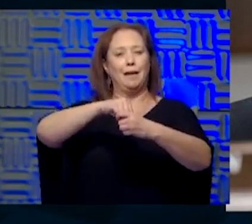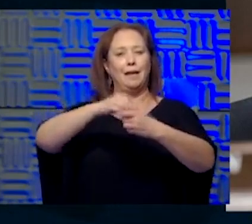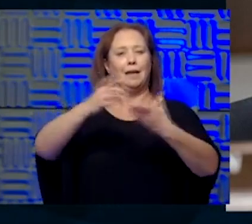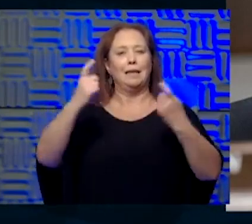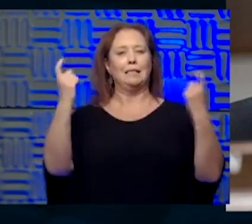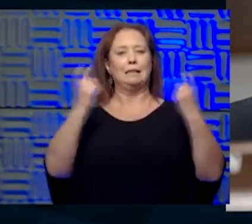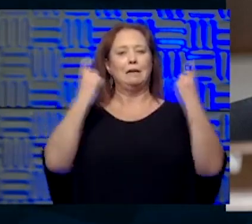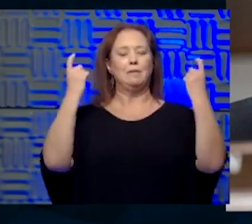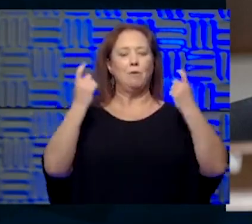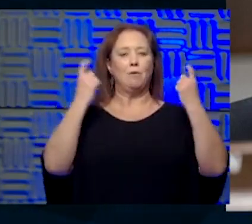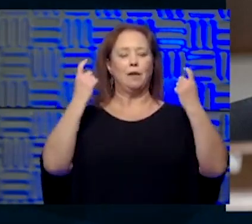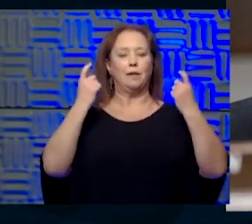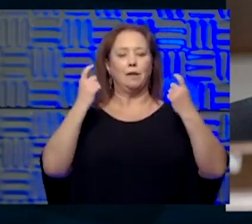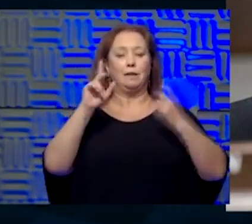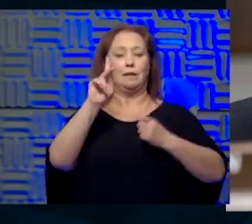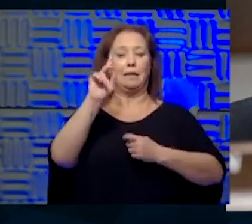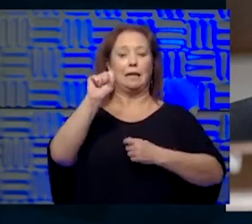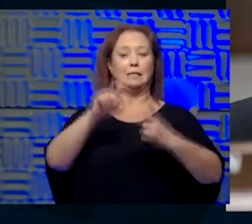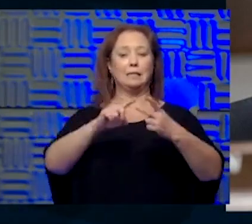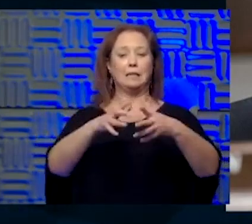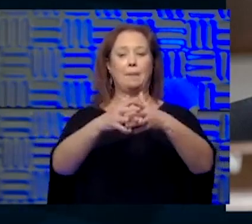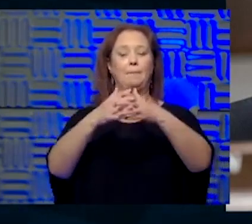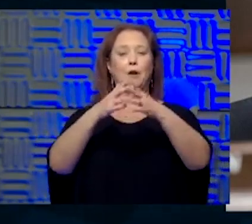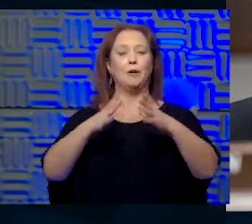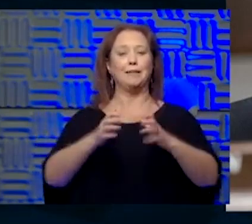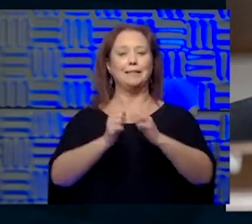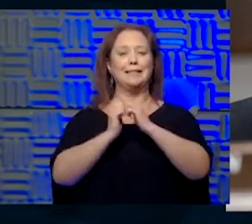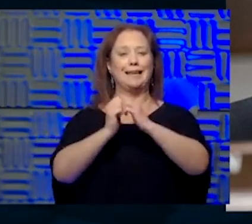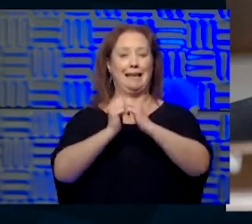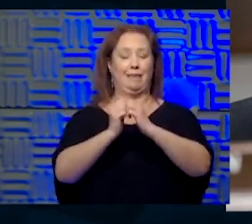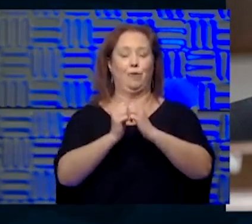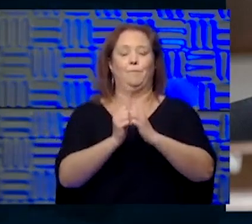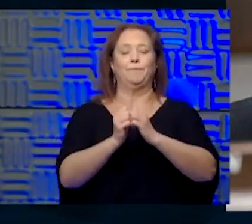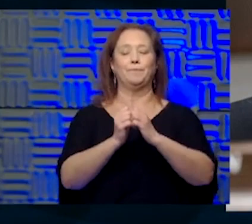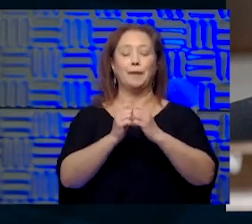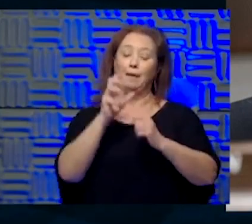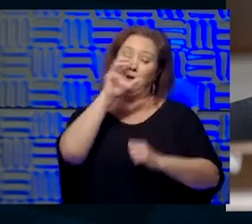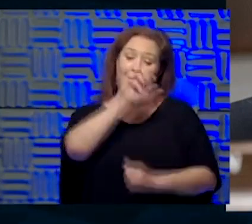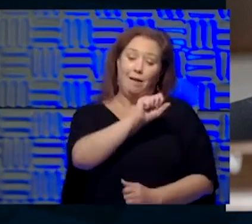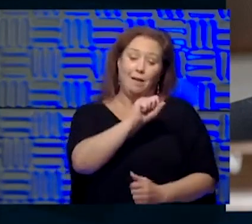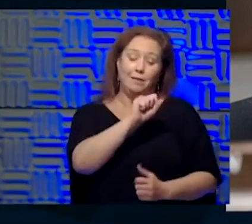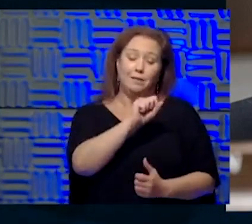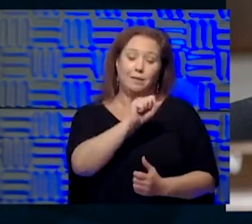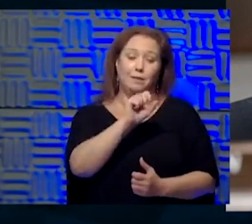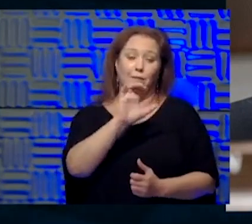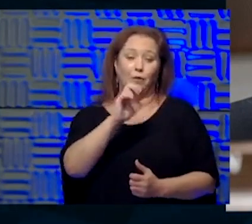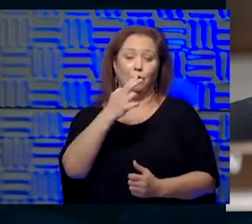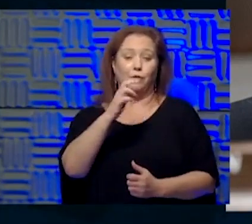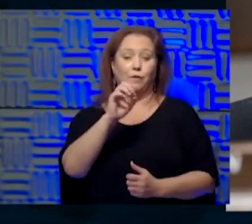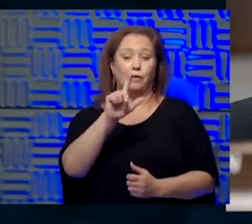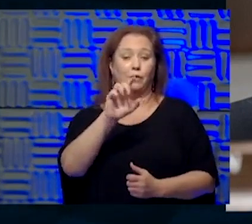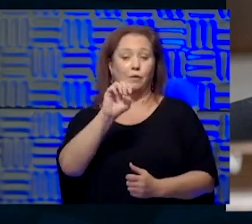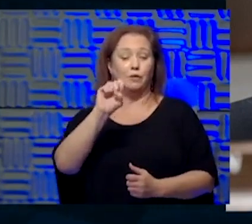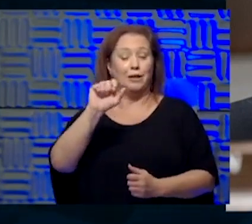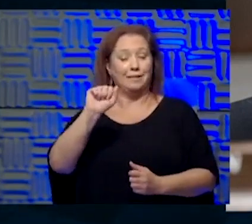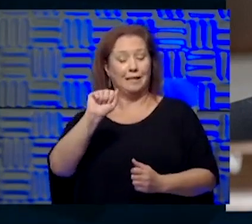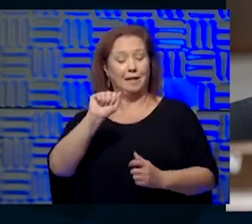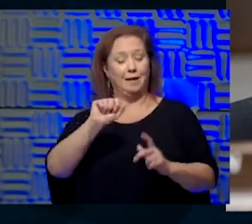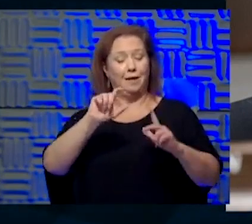ceremony that brings Kansans and Americans together. And I guess my take for Chelsea would be, as